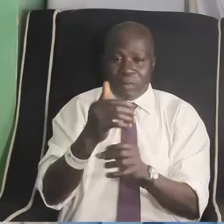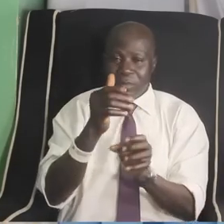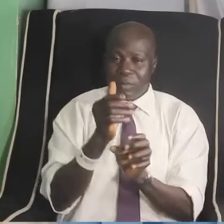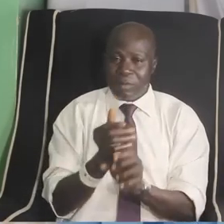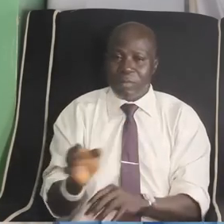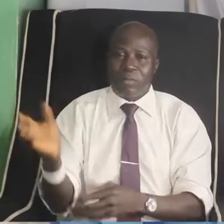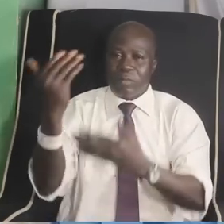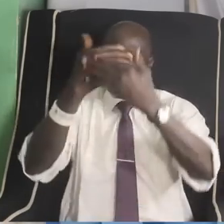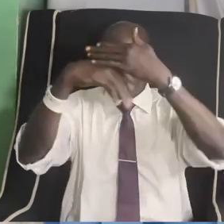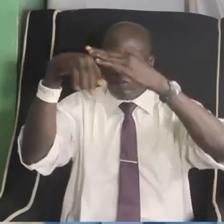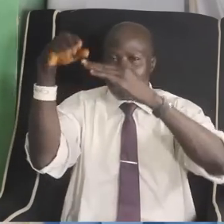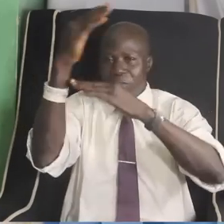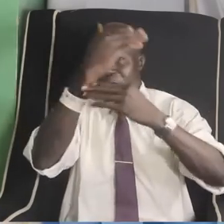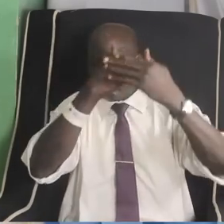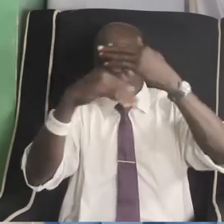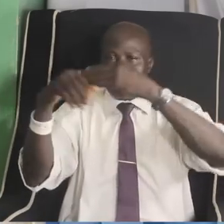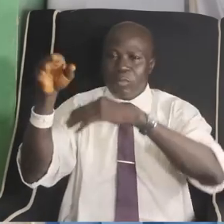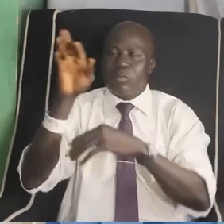ka to da oro